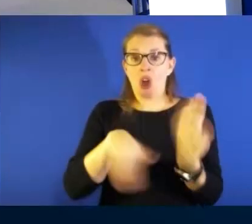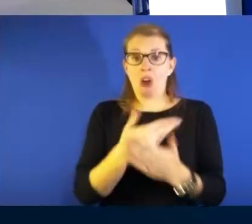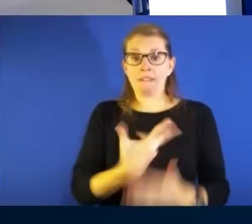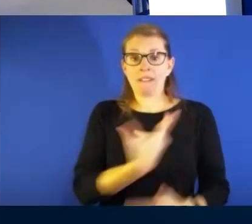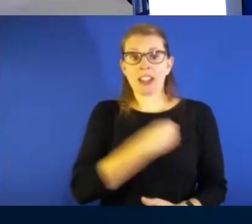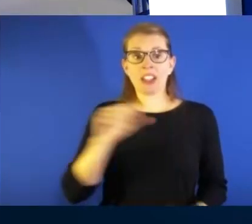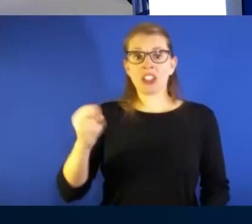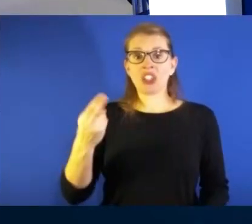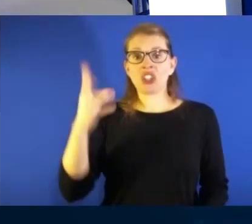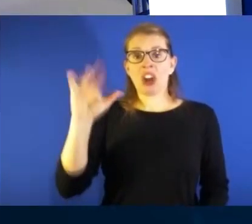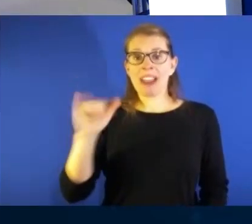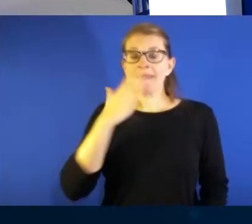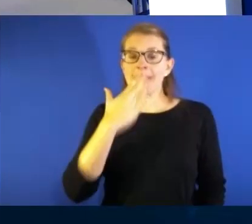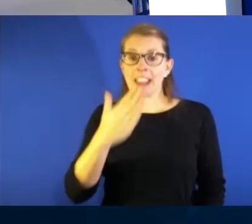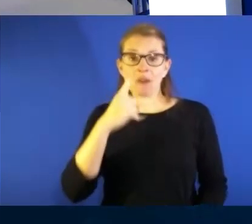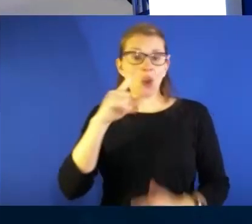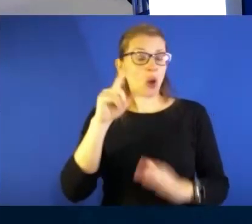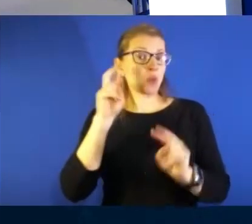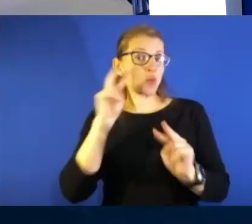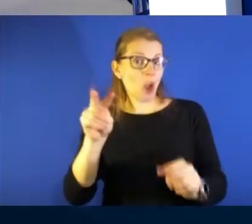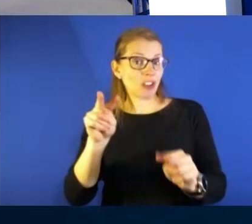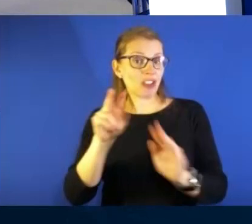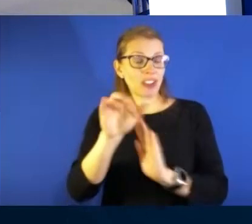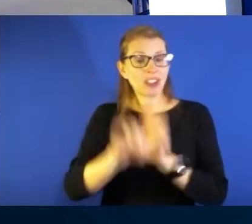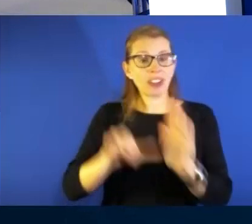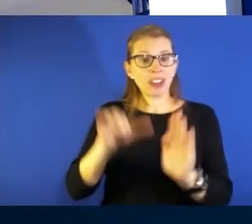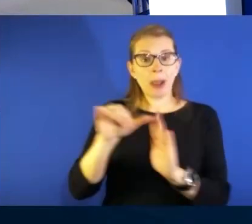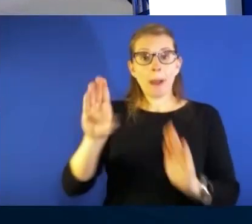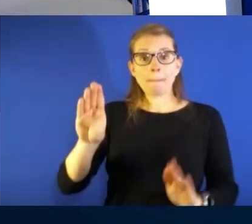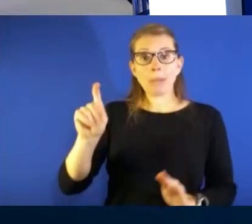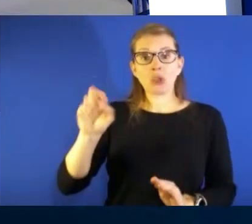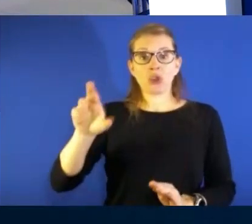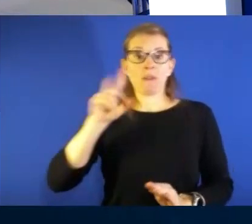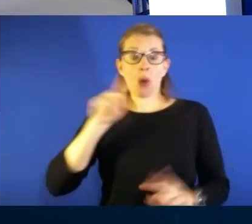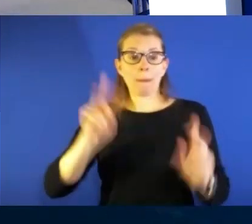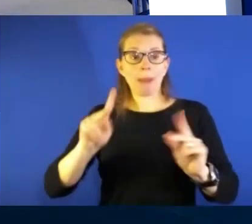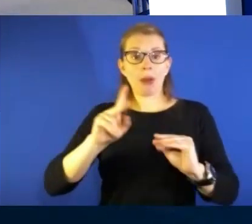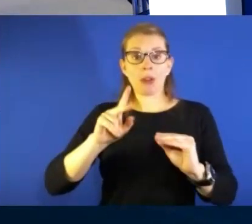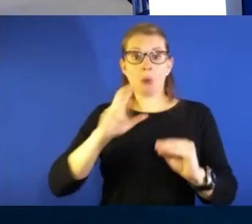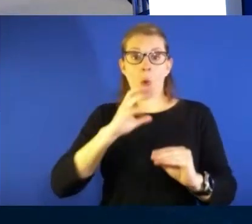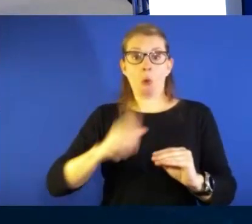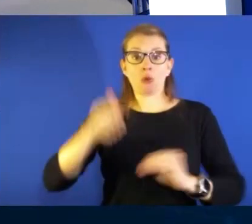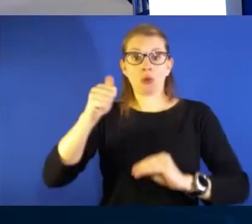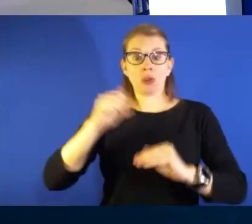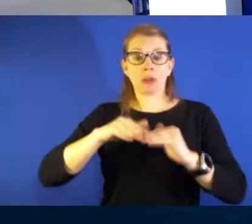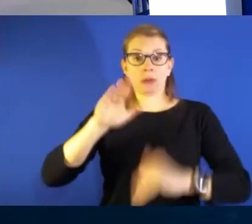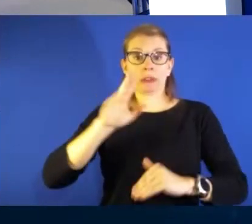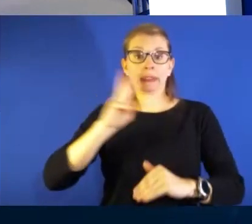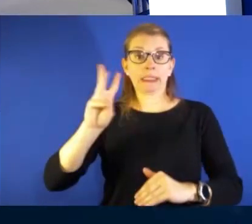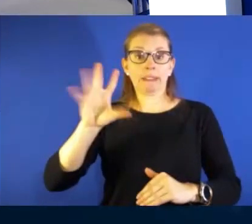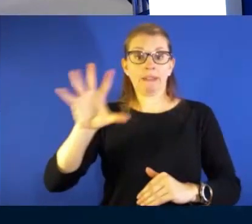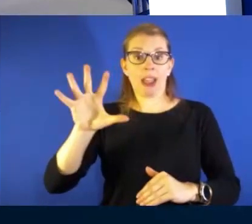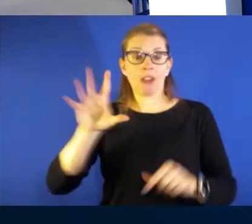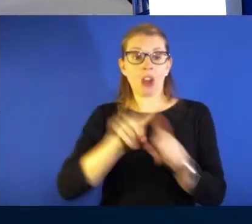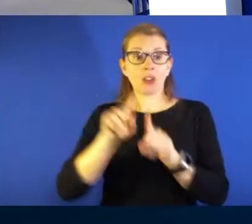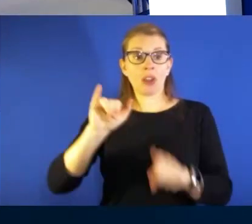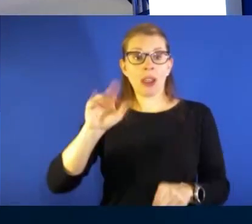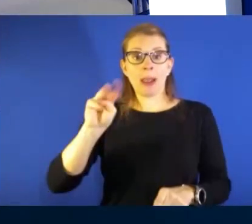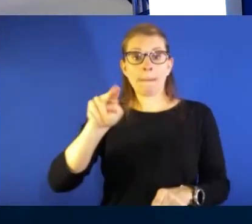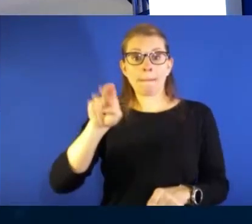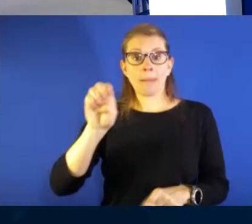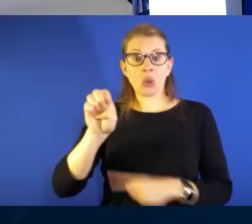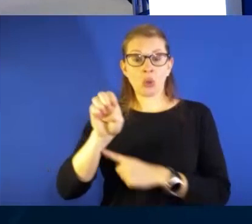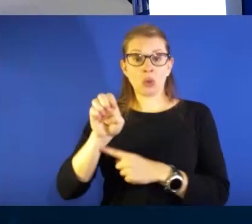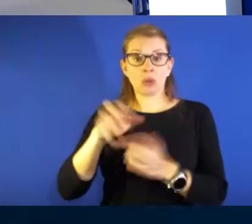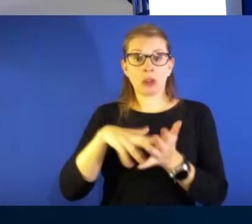joining us on YouTube. The booster is still just for people over 65 and immune compromised, correct? As of today? As of today.